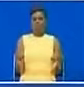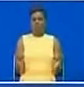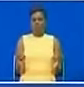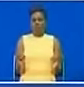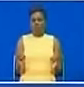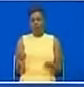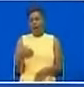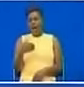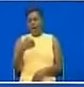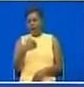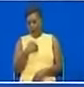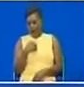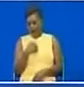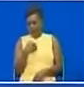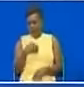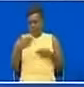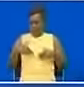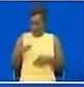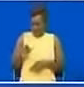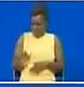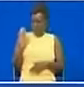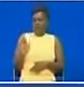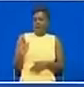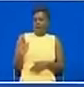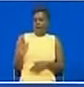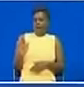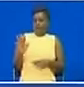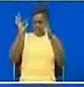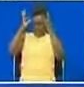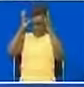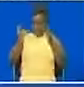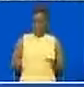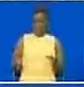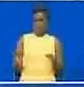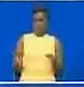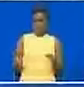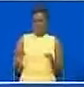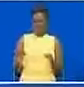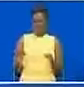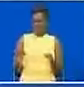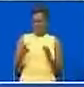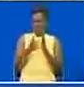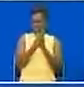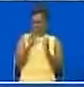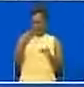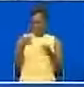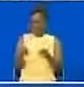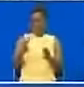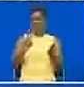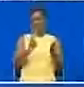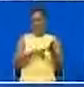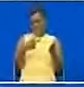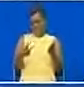We will have the people who will be entrusted with that responsibility. Critics, however, say this is bound to